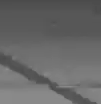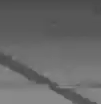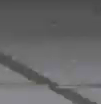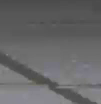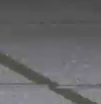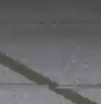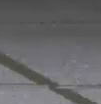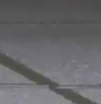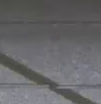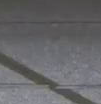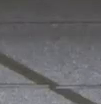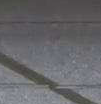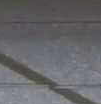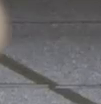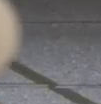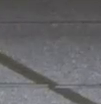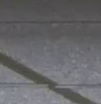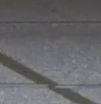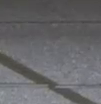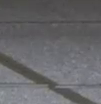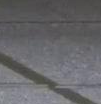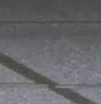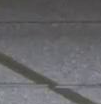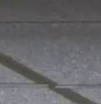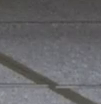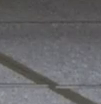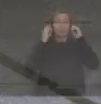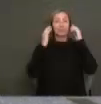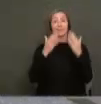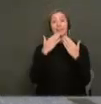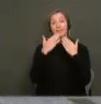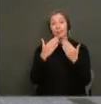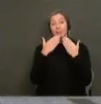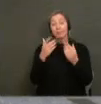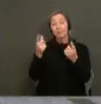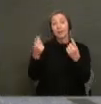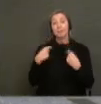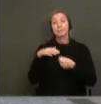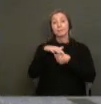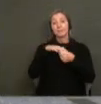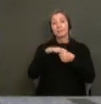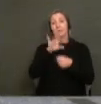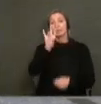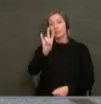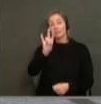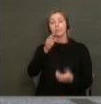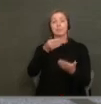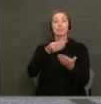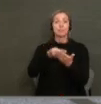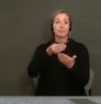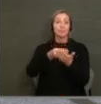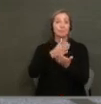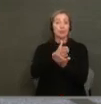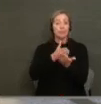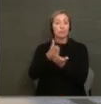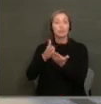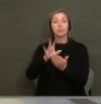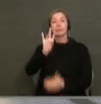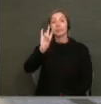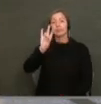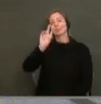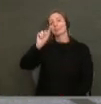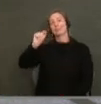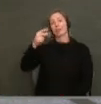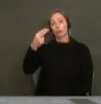morning, everybody. Thank you, thank you, thank you for coming out to District 7's Budget Town Hall. What